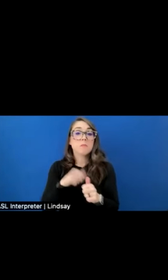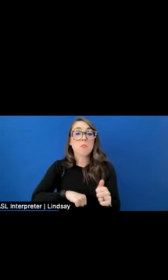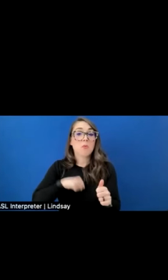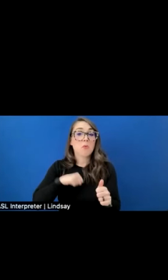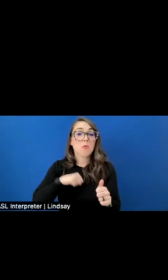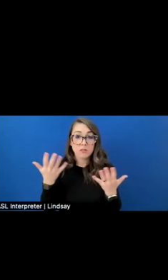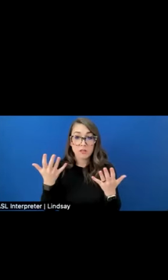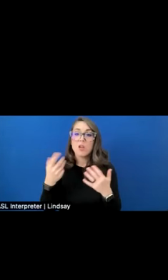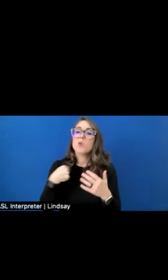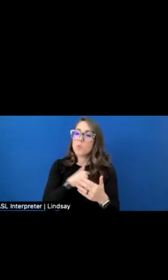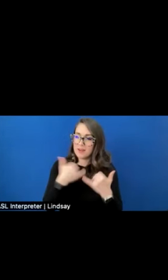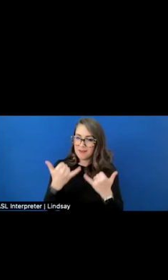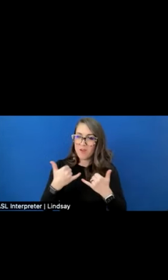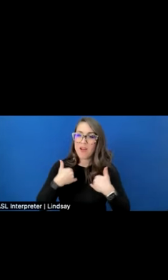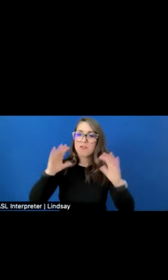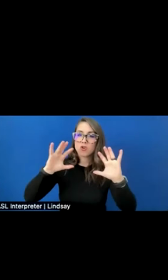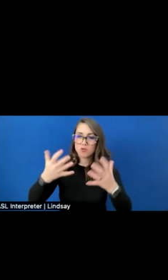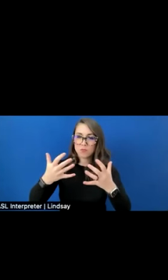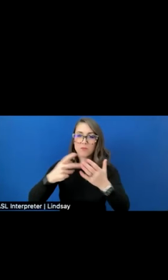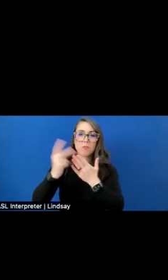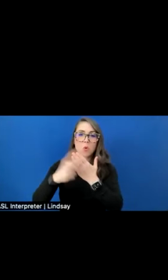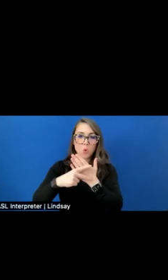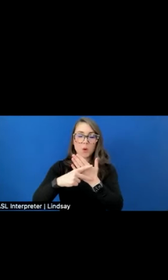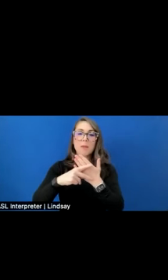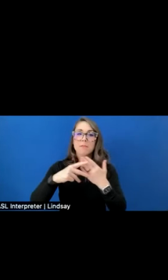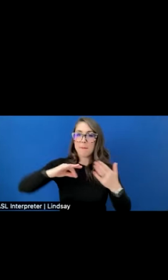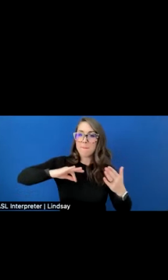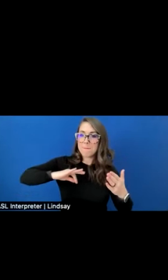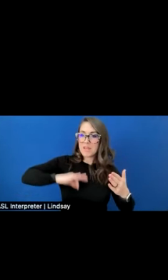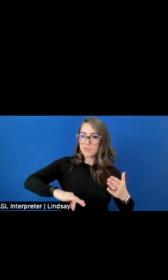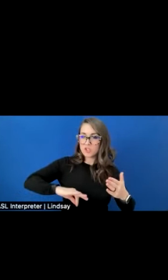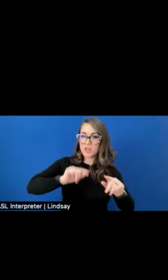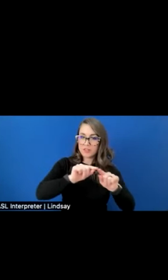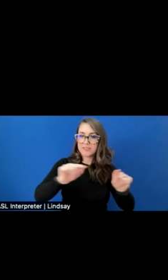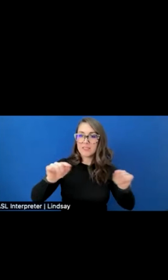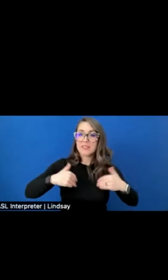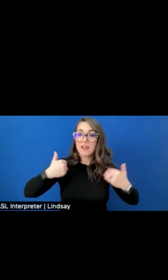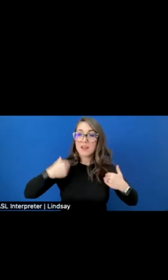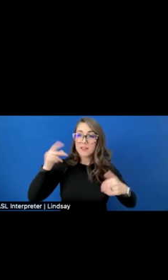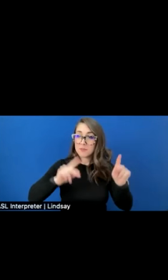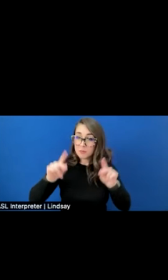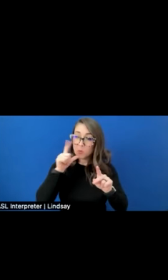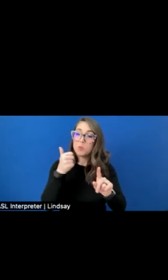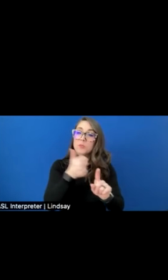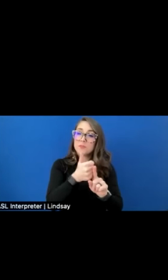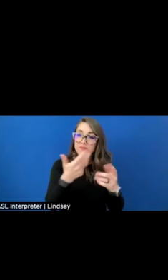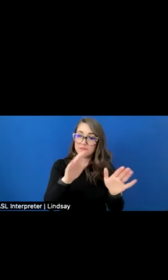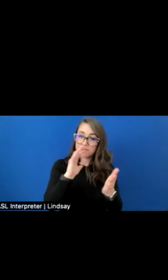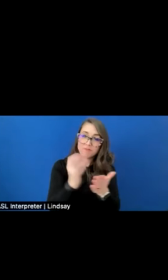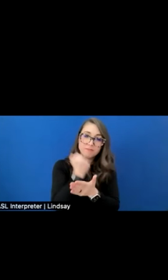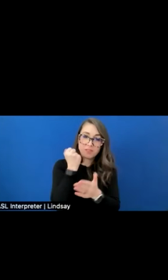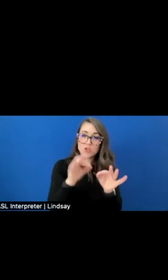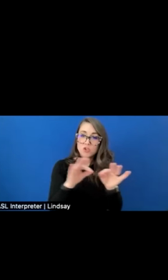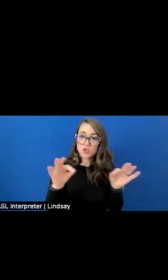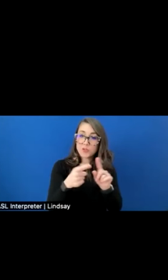of program beneficiaries, young people who secured their degrees through our support, and who are grateful for